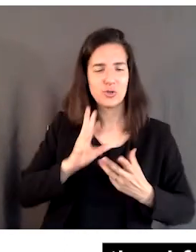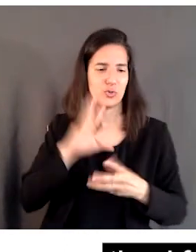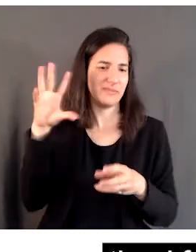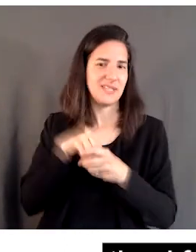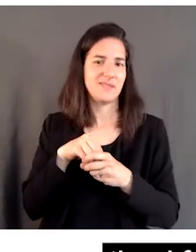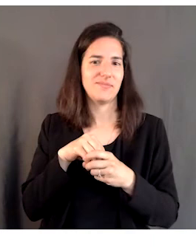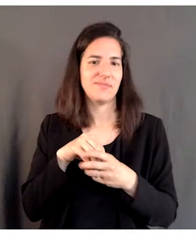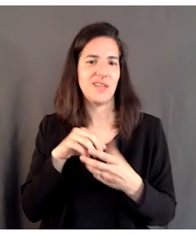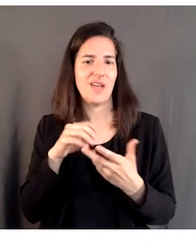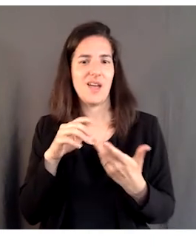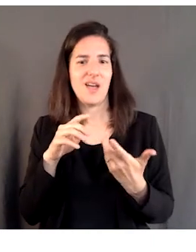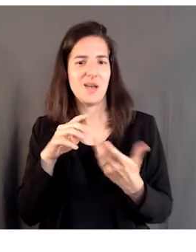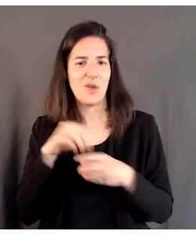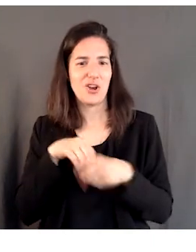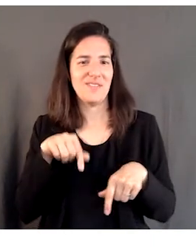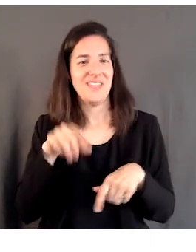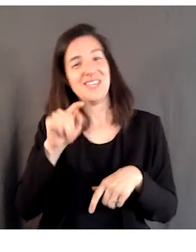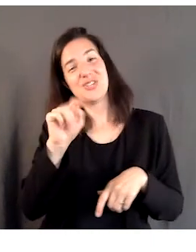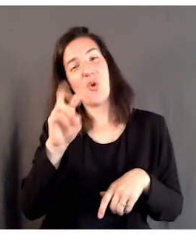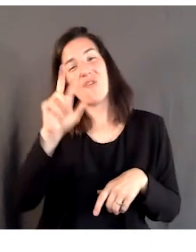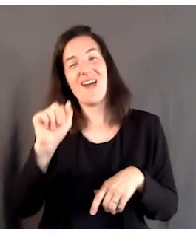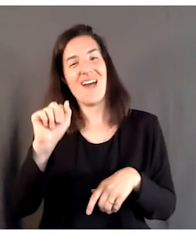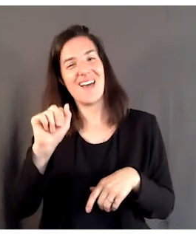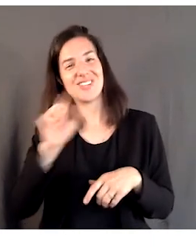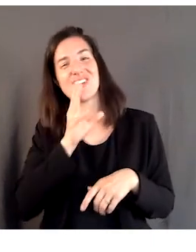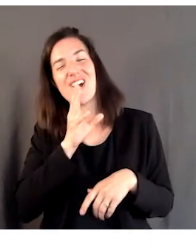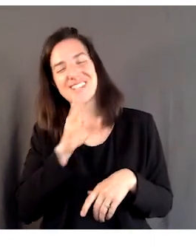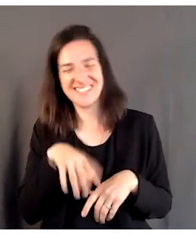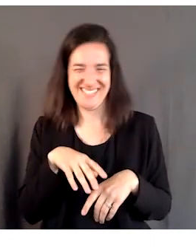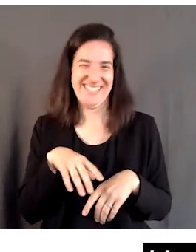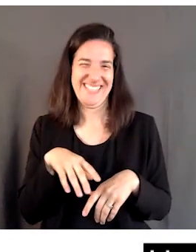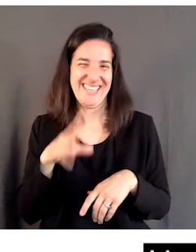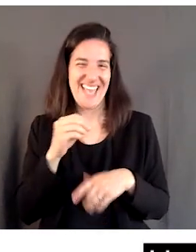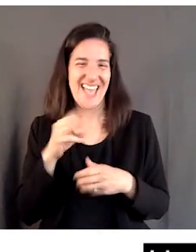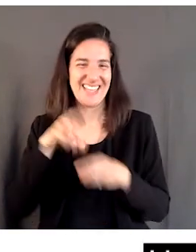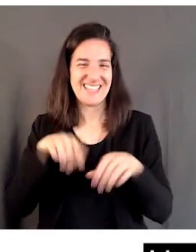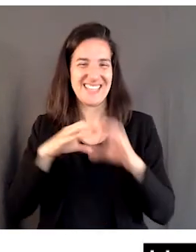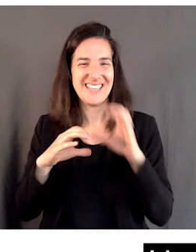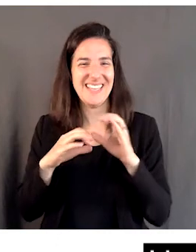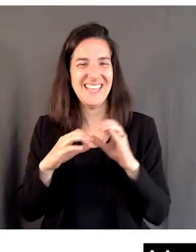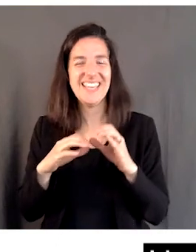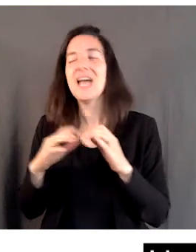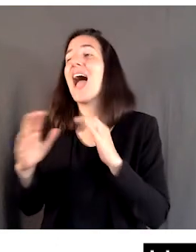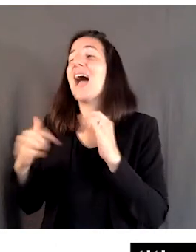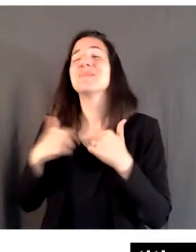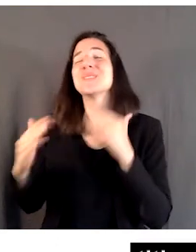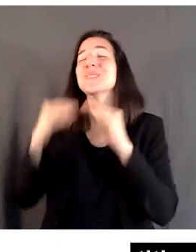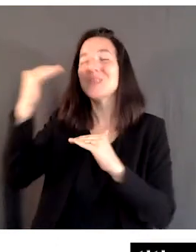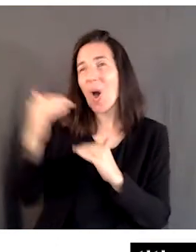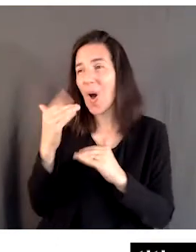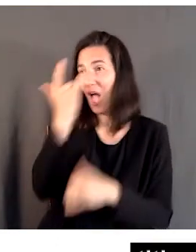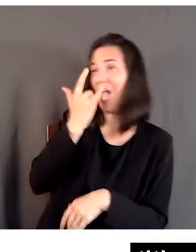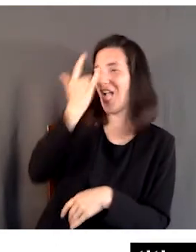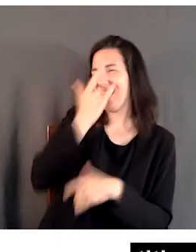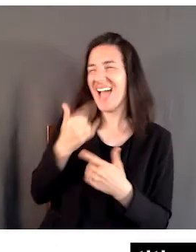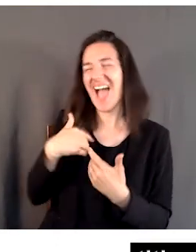of Tova Talks and bringing these conversations. So narcissistic. I know you're thinking that is the most narcissistic title. I love it.